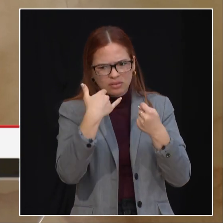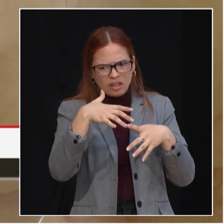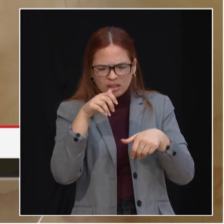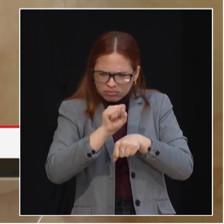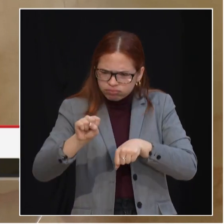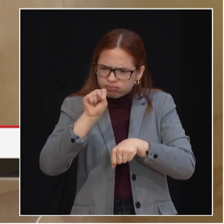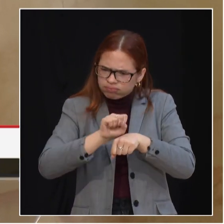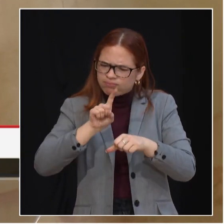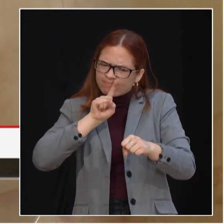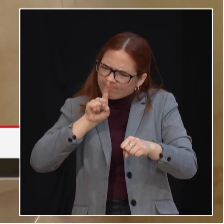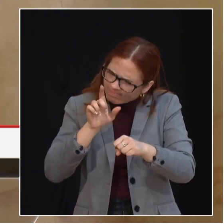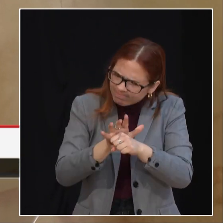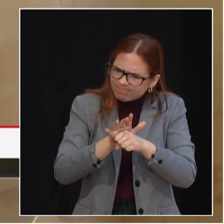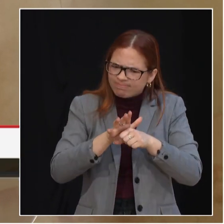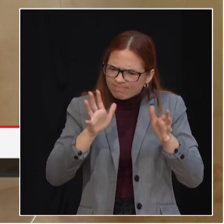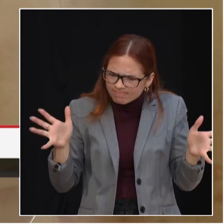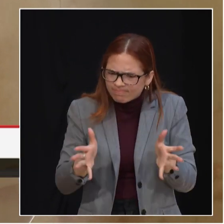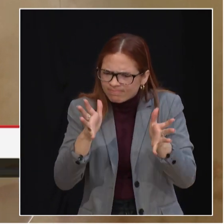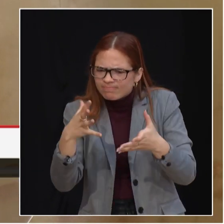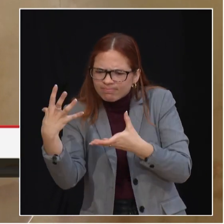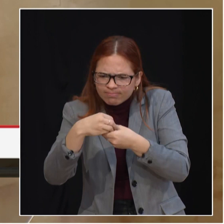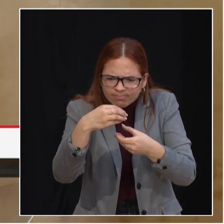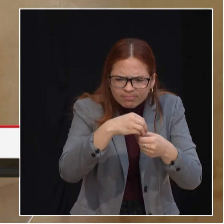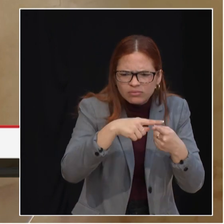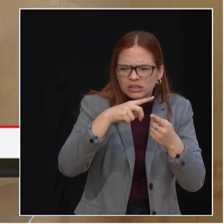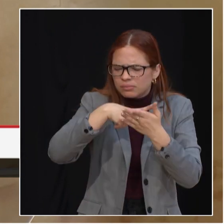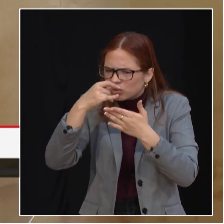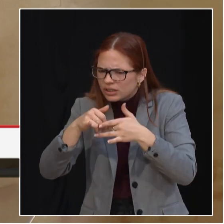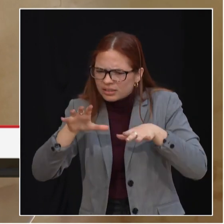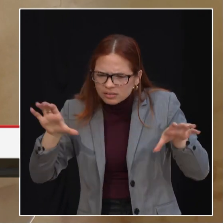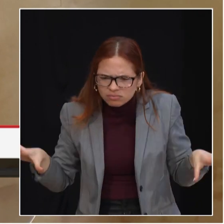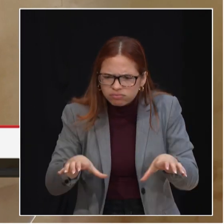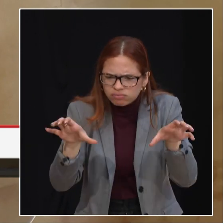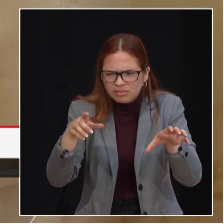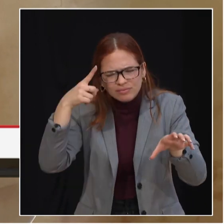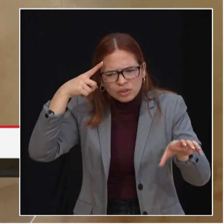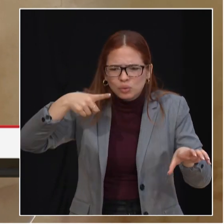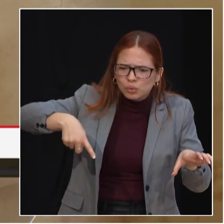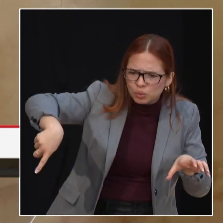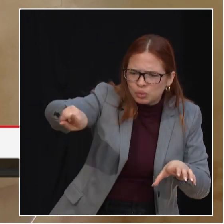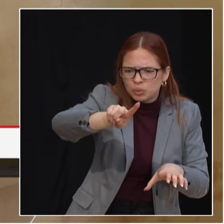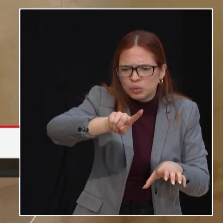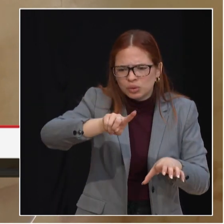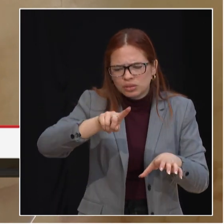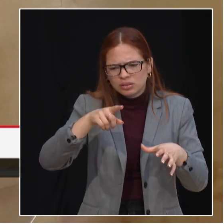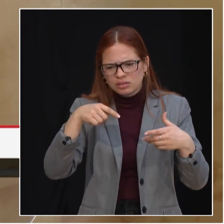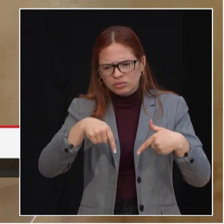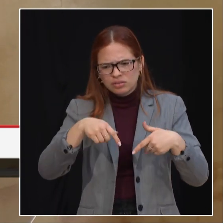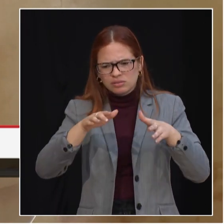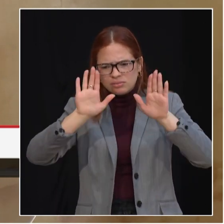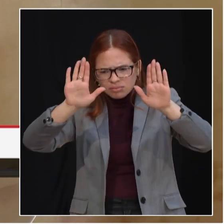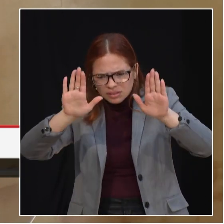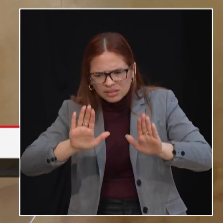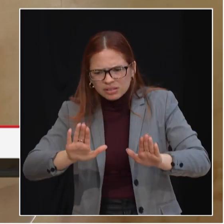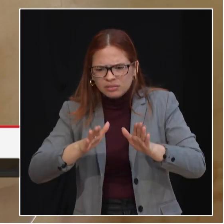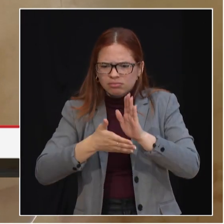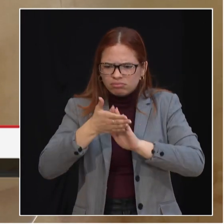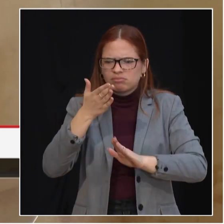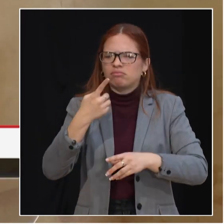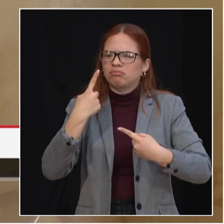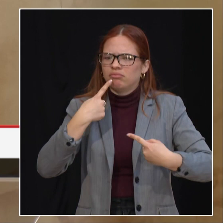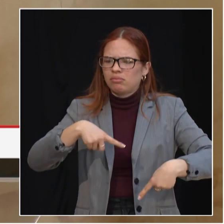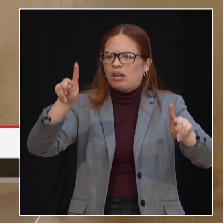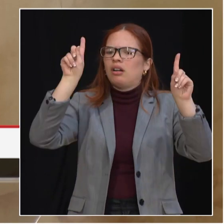continued engagement on our projects, and of course to all of you, the industry, for making these projects a reality. This year, prior to announcing our